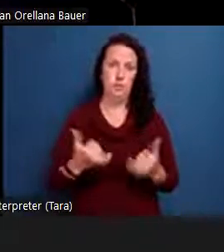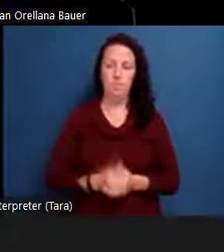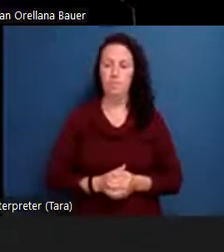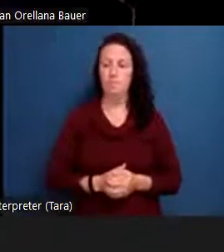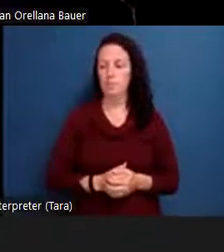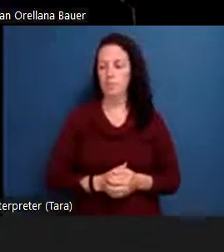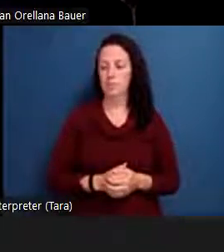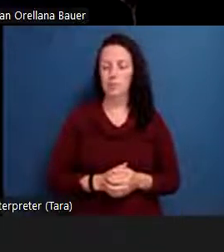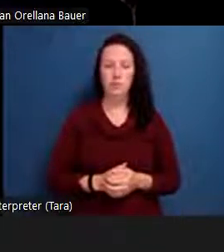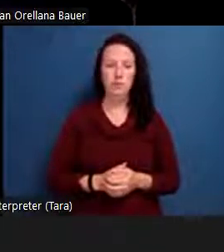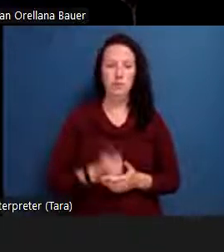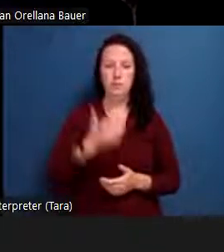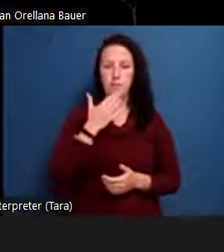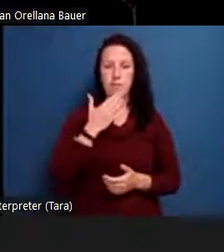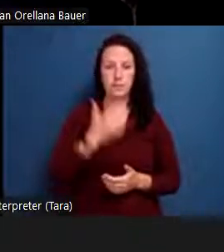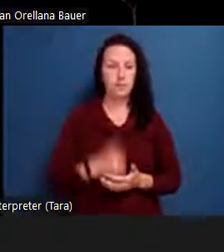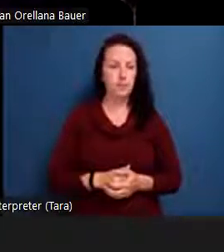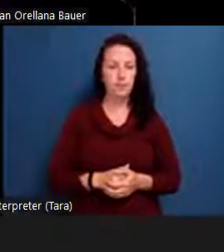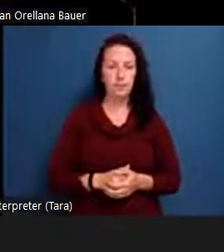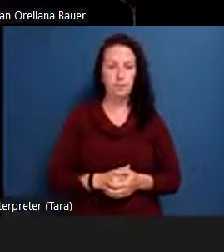Thank you. I'd like